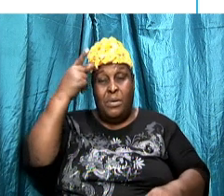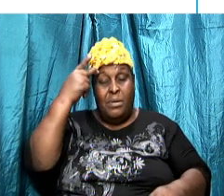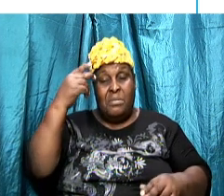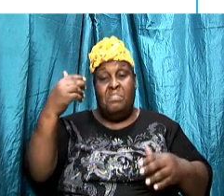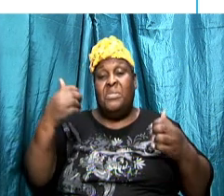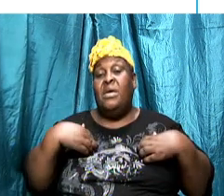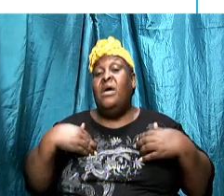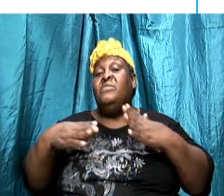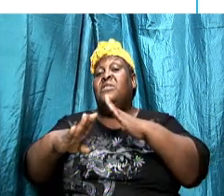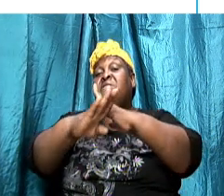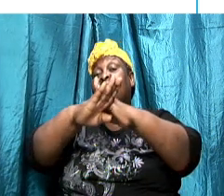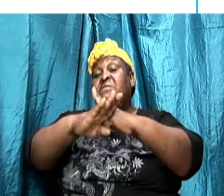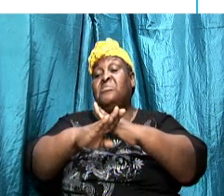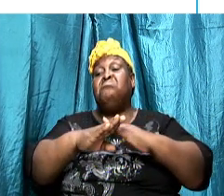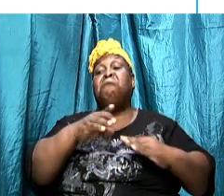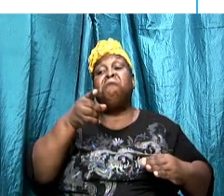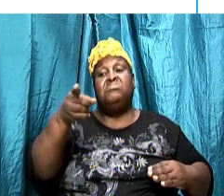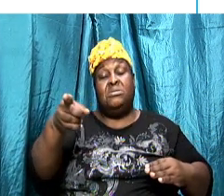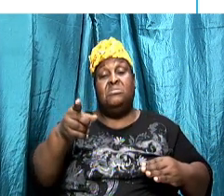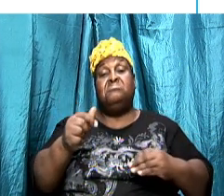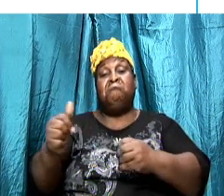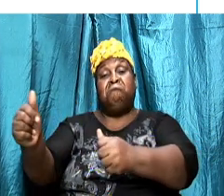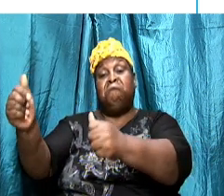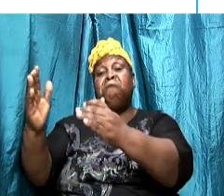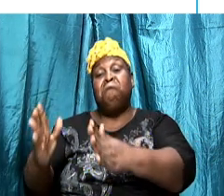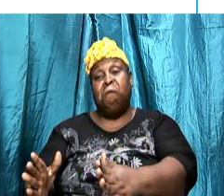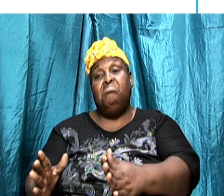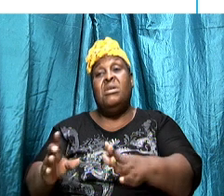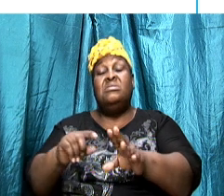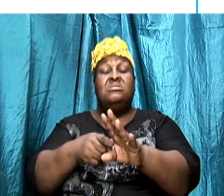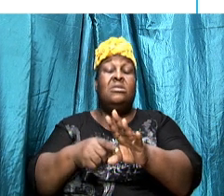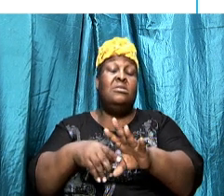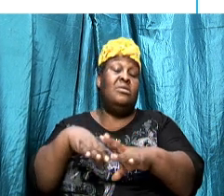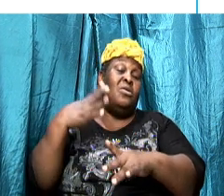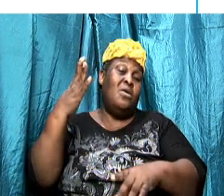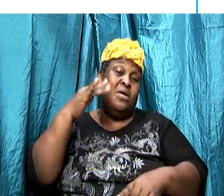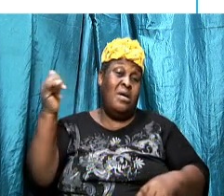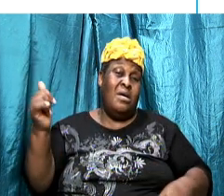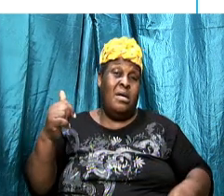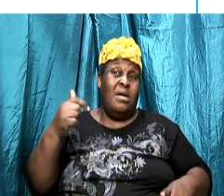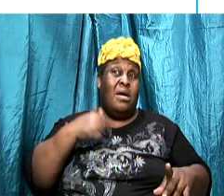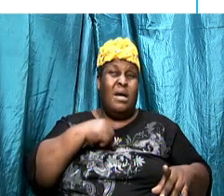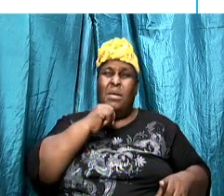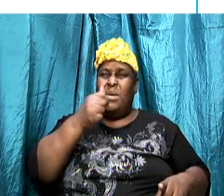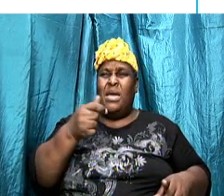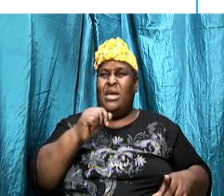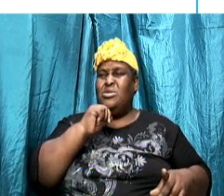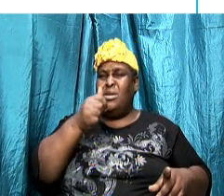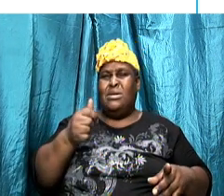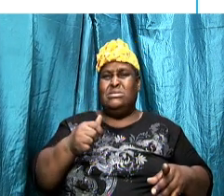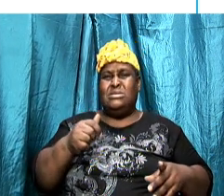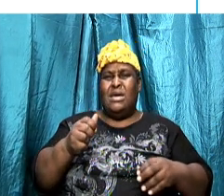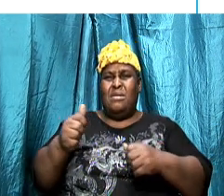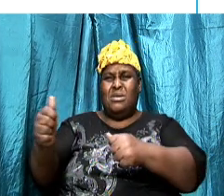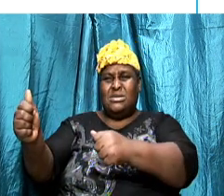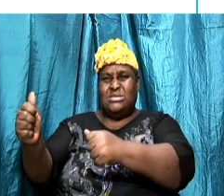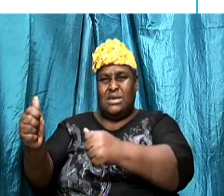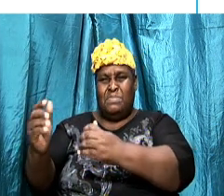apostleship. He went on, he started out by saying, am I not an apostle? Am I not